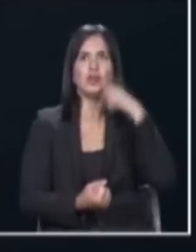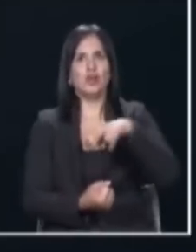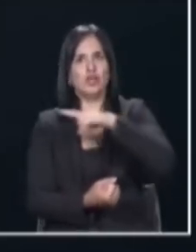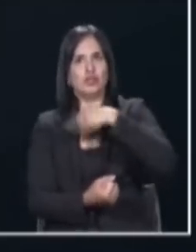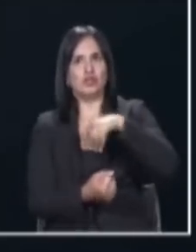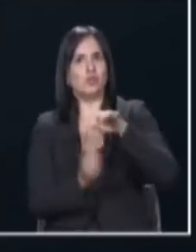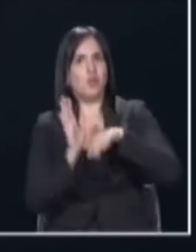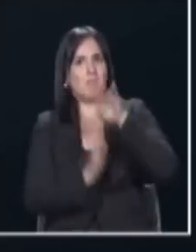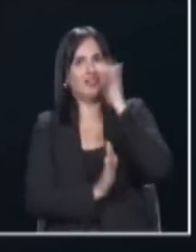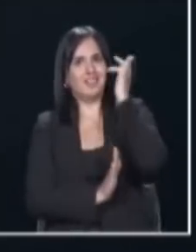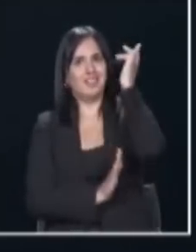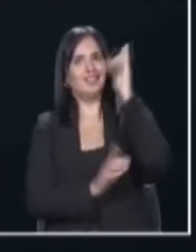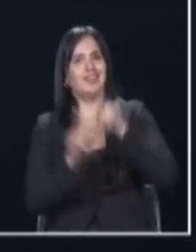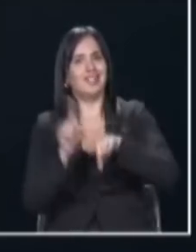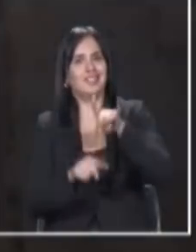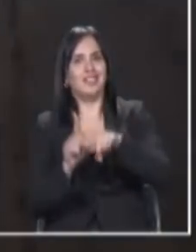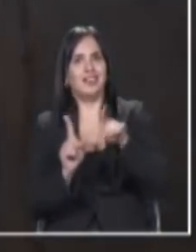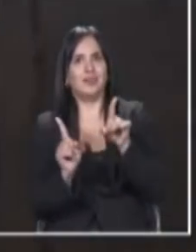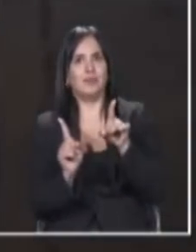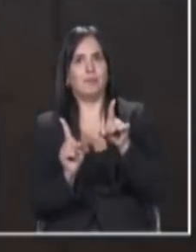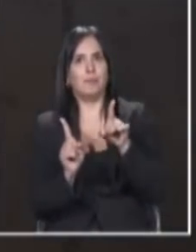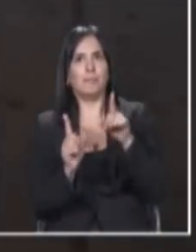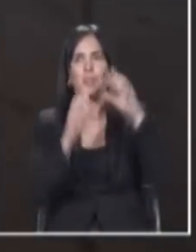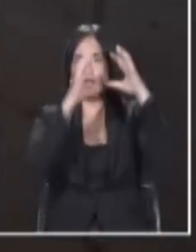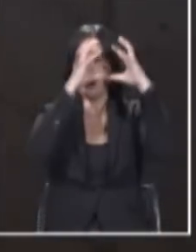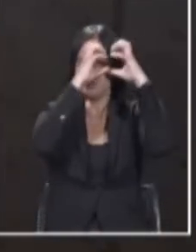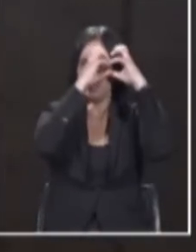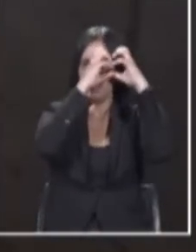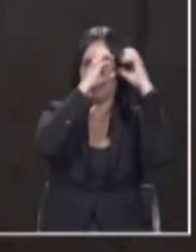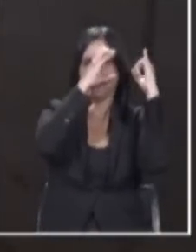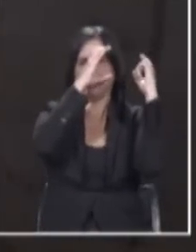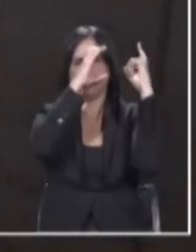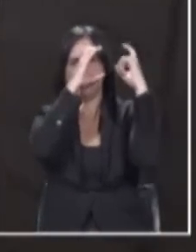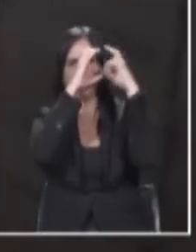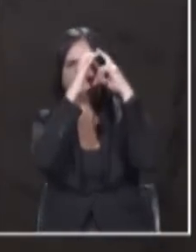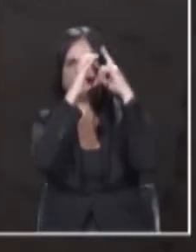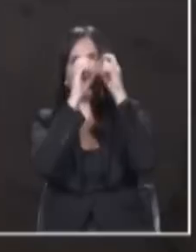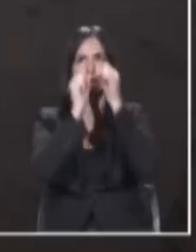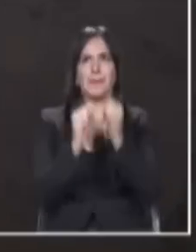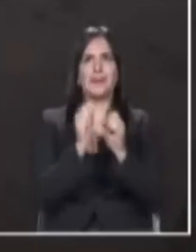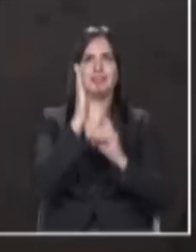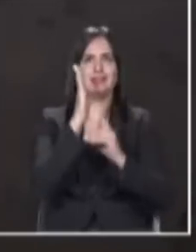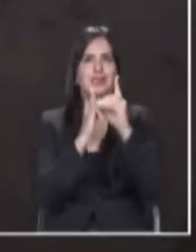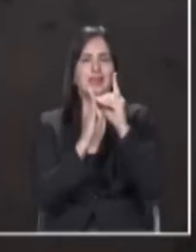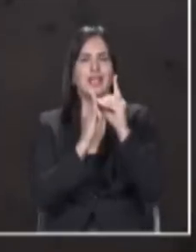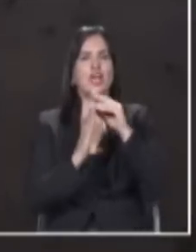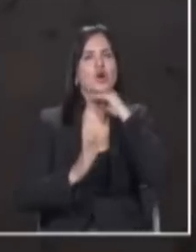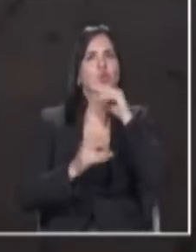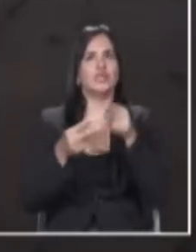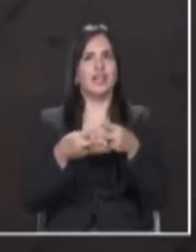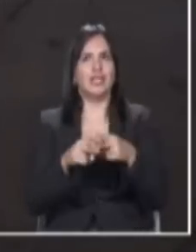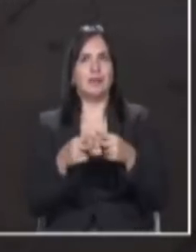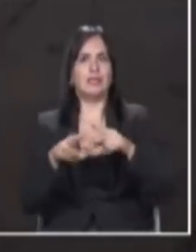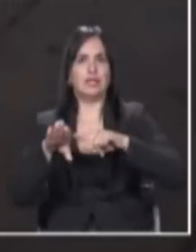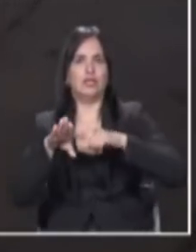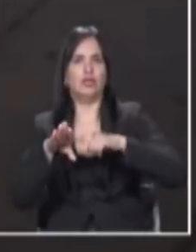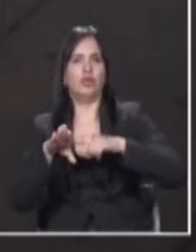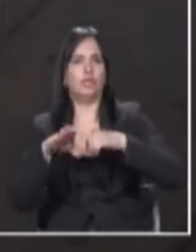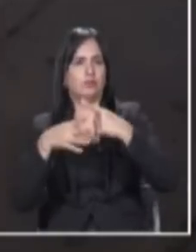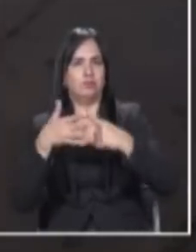intelligent species on Earth of complex brains and the ability to develop and use Advanced tools and Technologies